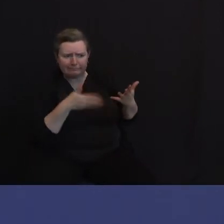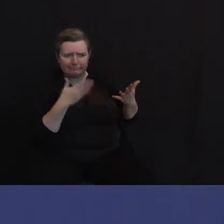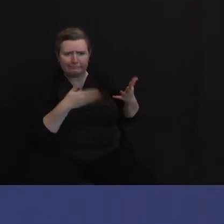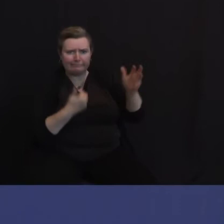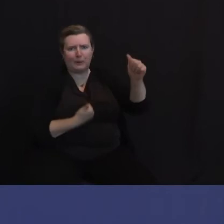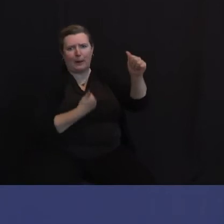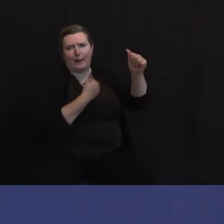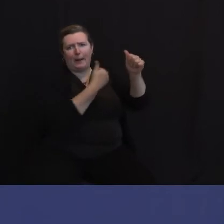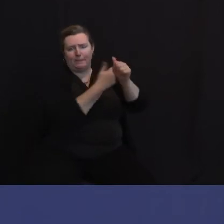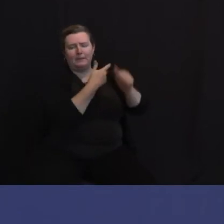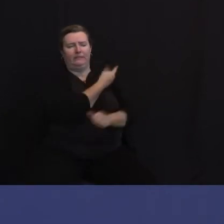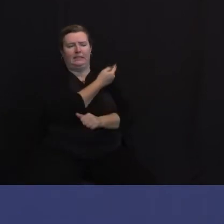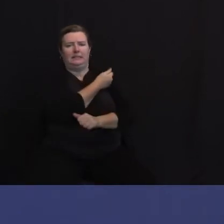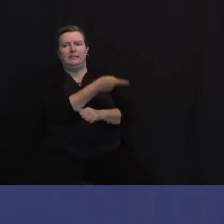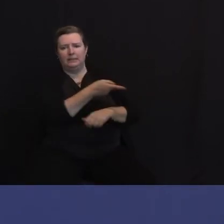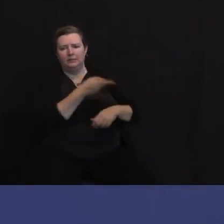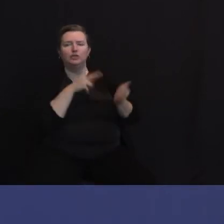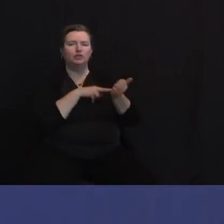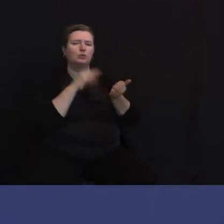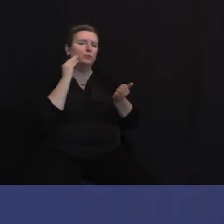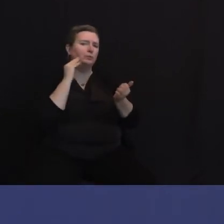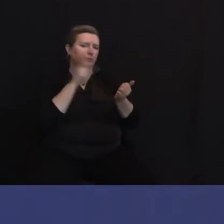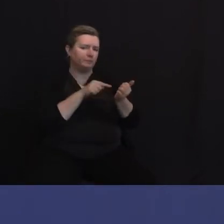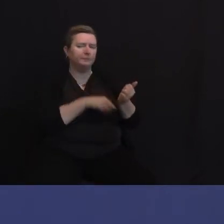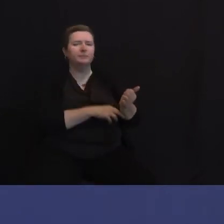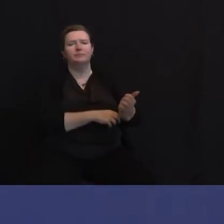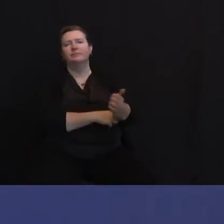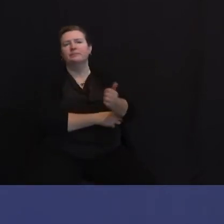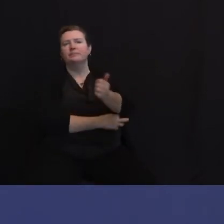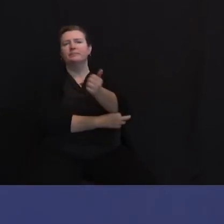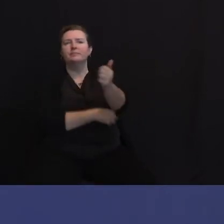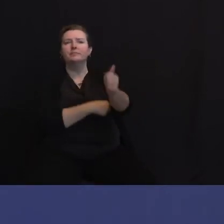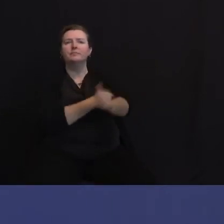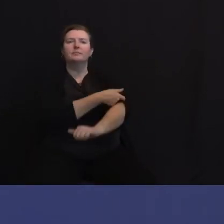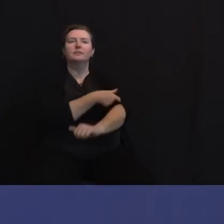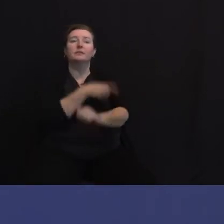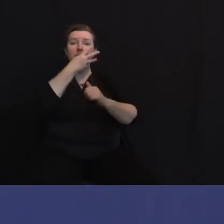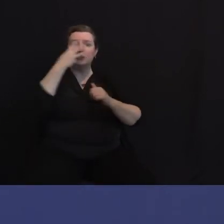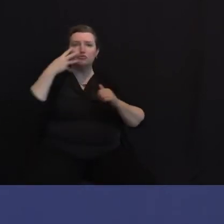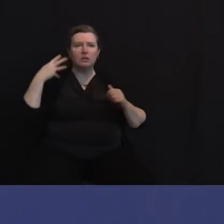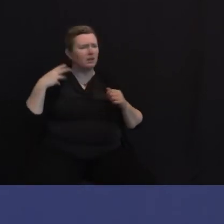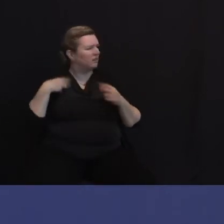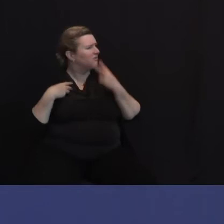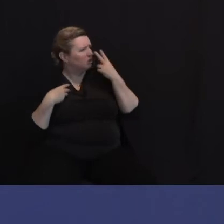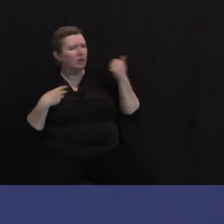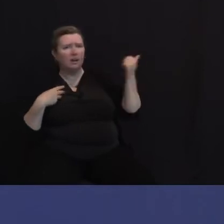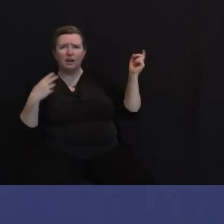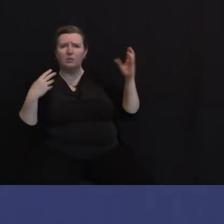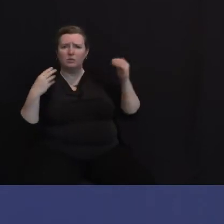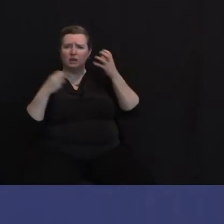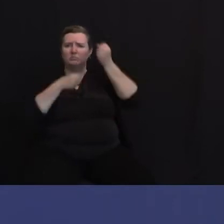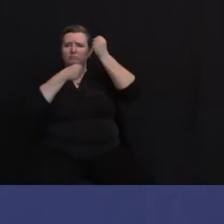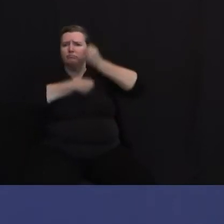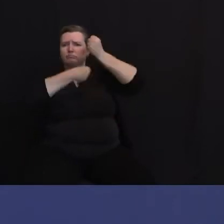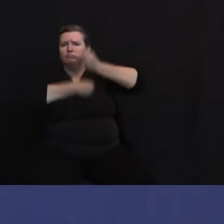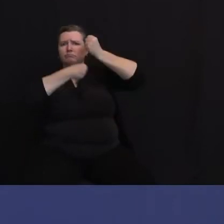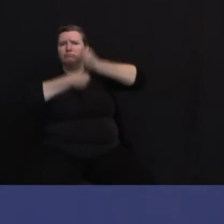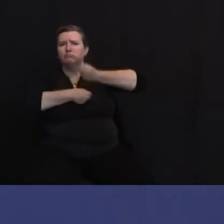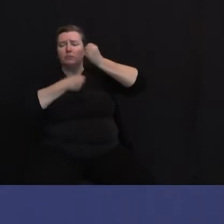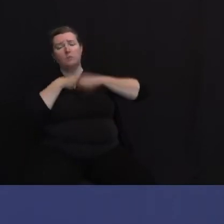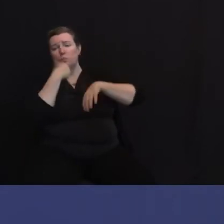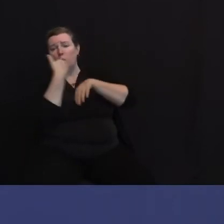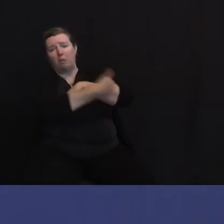And as it relates to the undocumented, I saw them outside as I was driving in here myself. I don't blame them. This